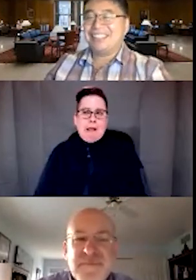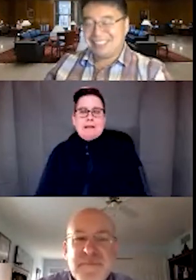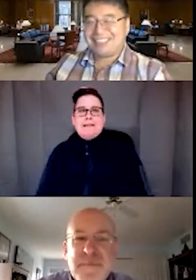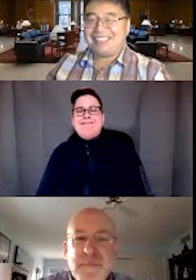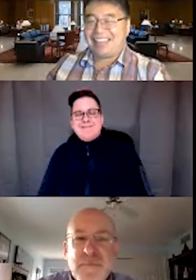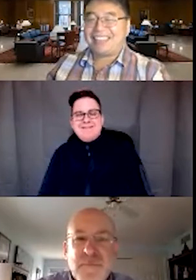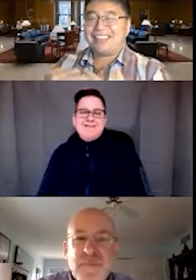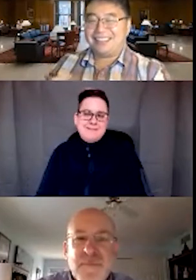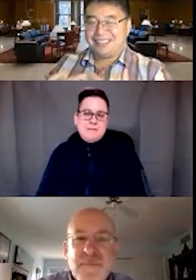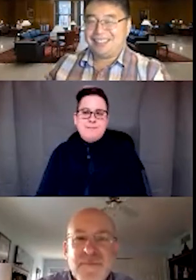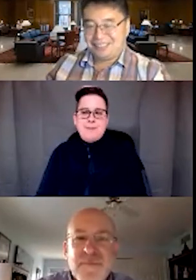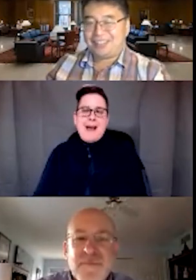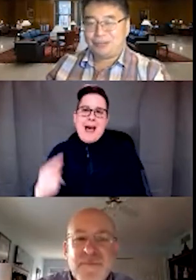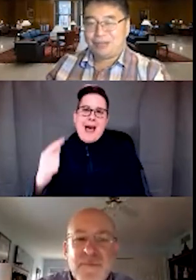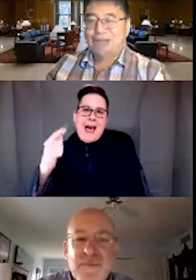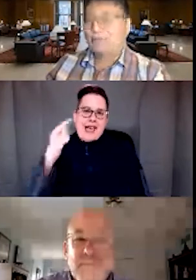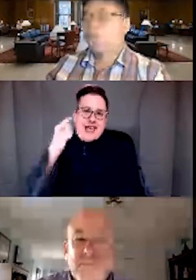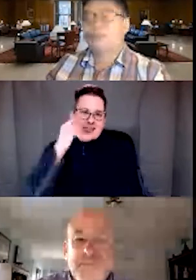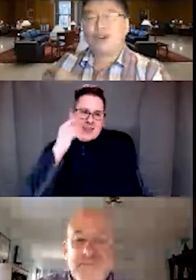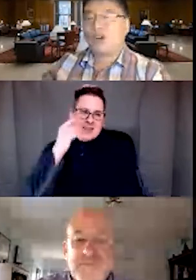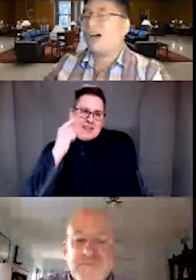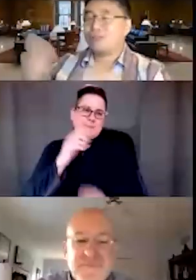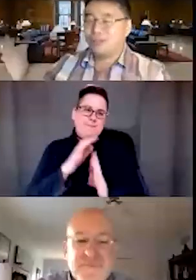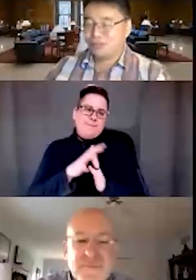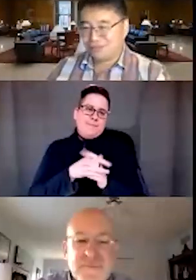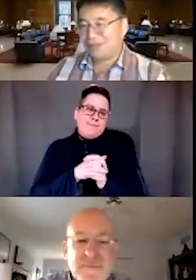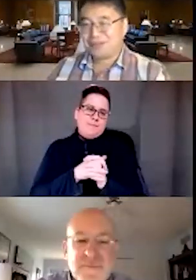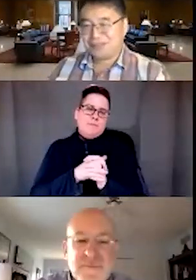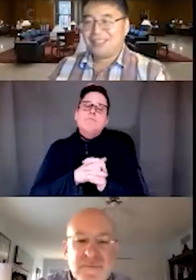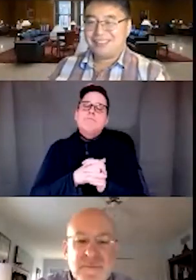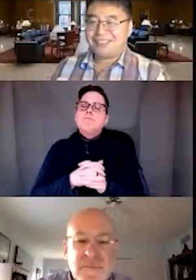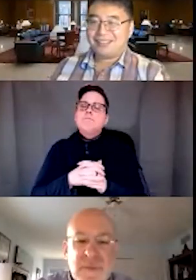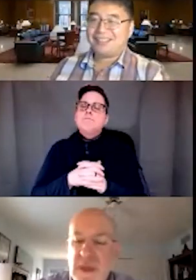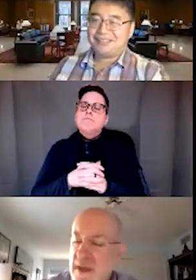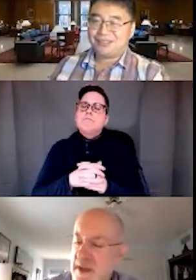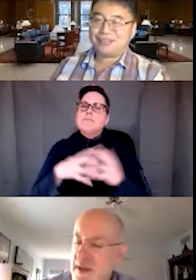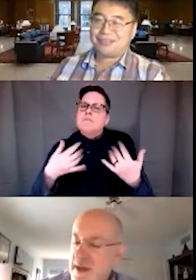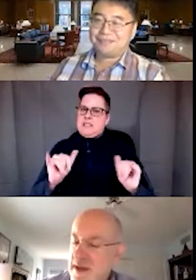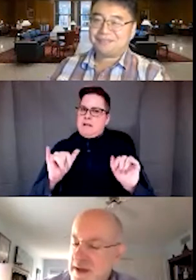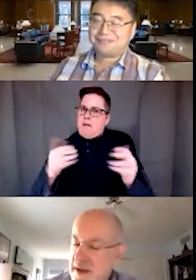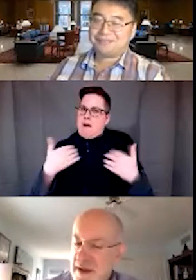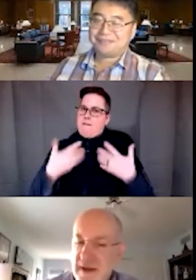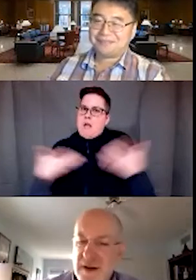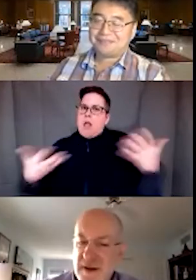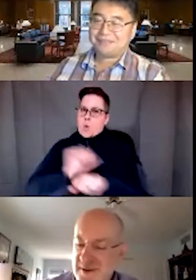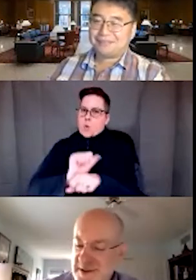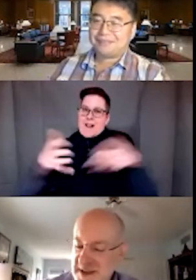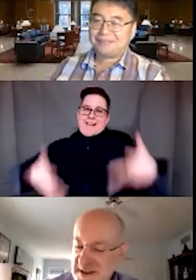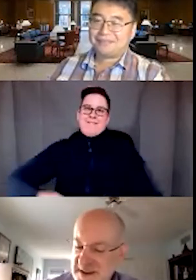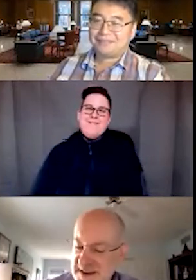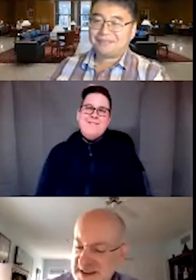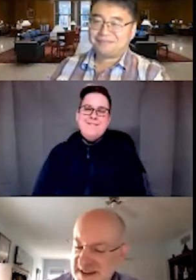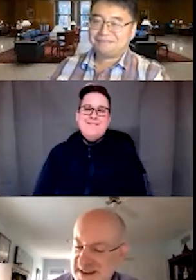So it's, I think there we have a lot of room to grow in this area for sure.